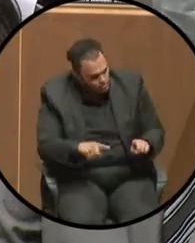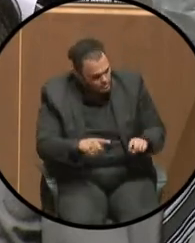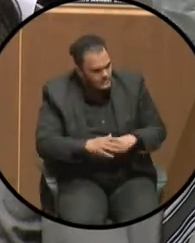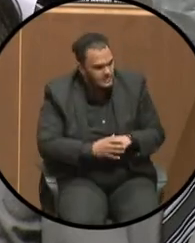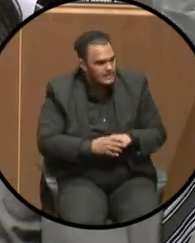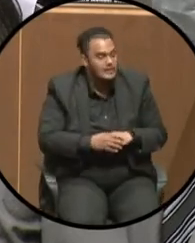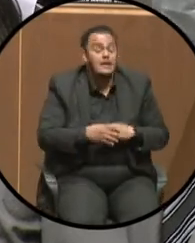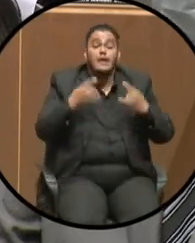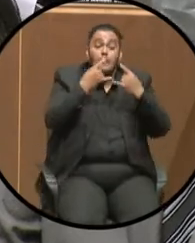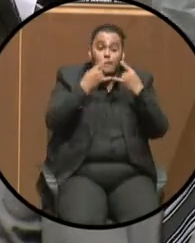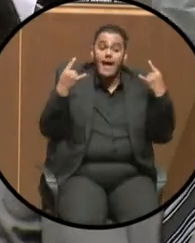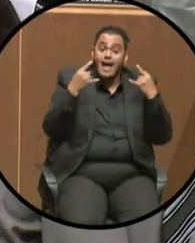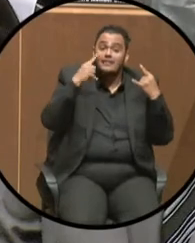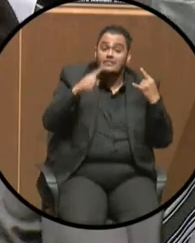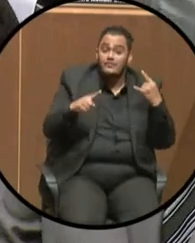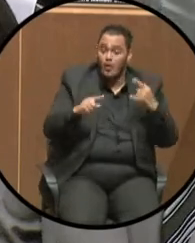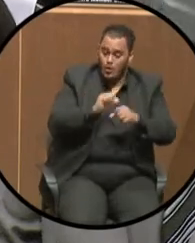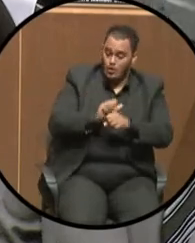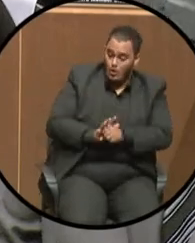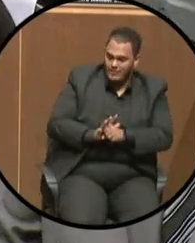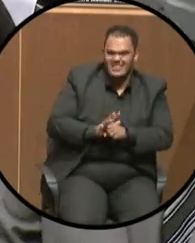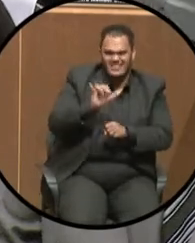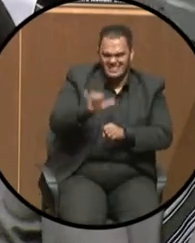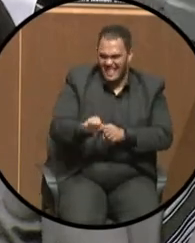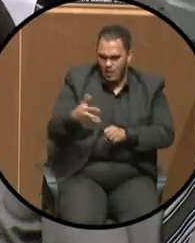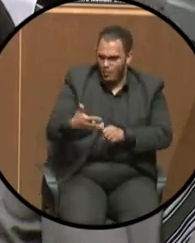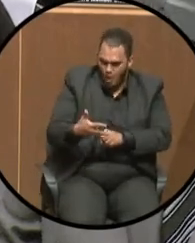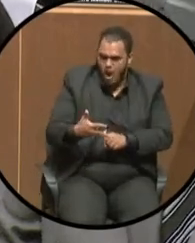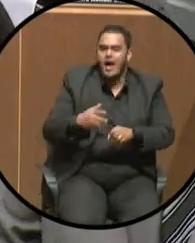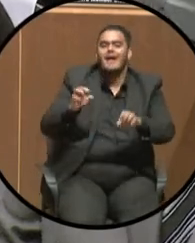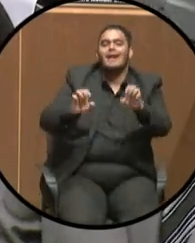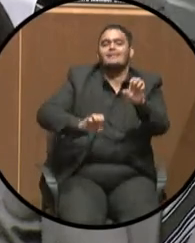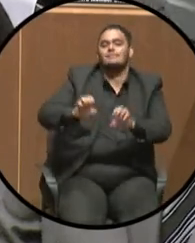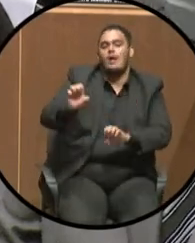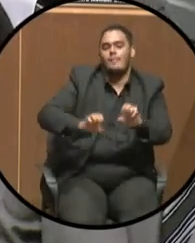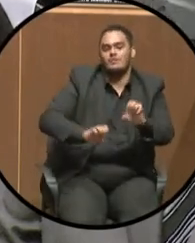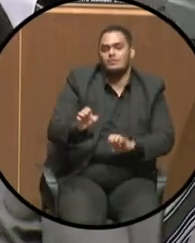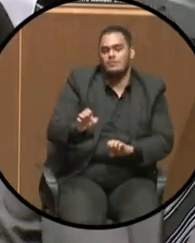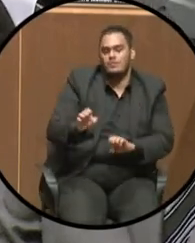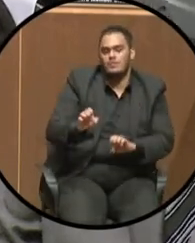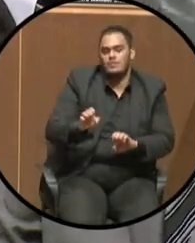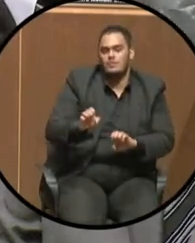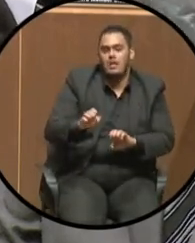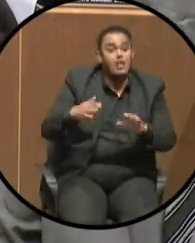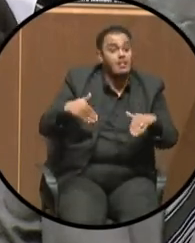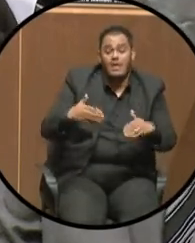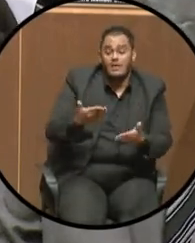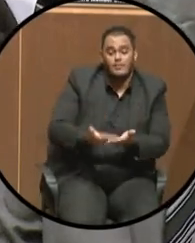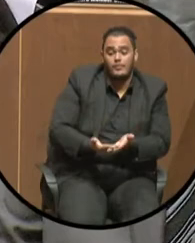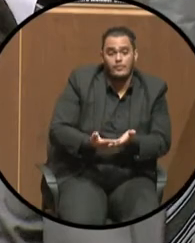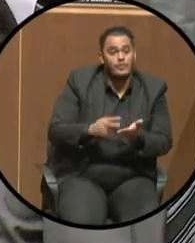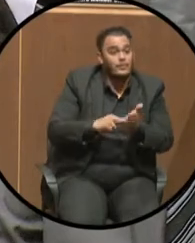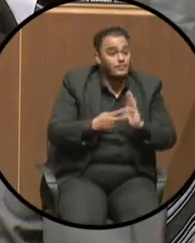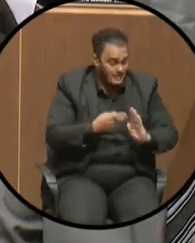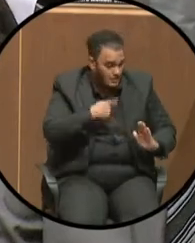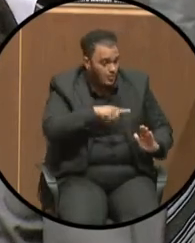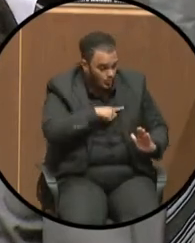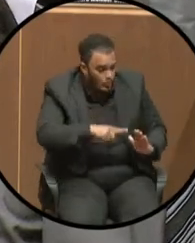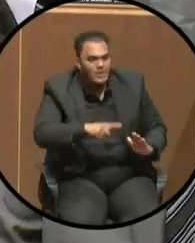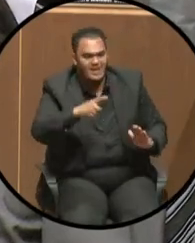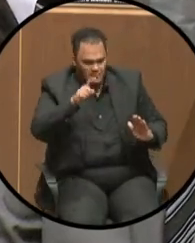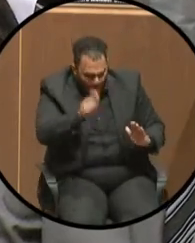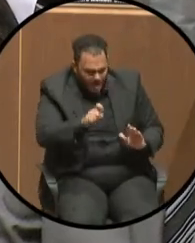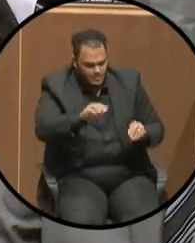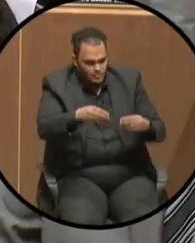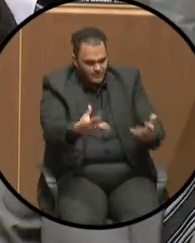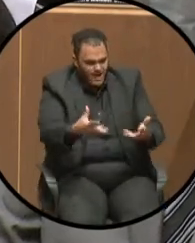COVID are defined as experimental, which requires that we give consent. We have the right to refuse. Do you want to be held